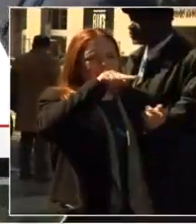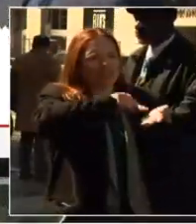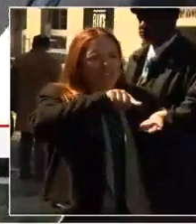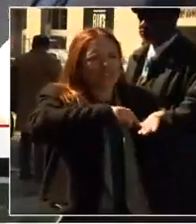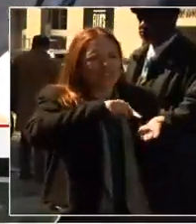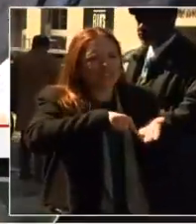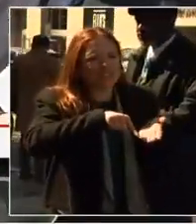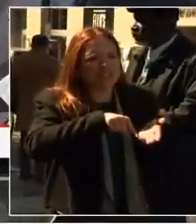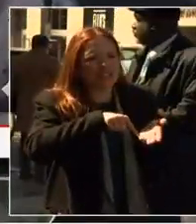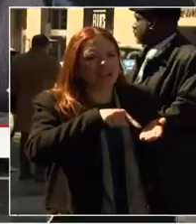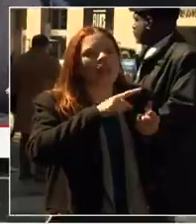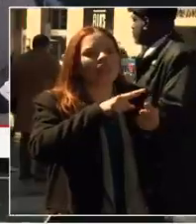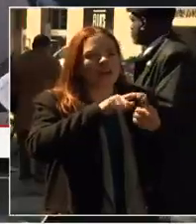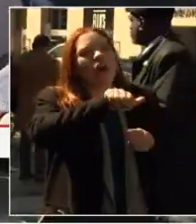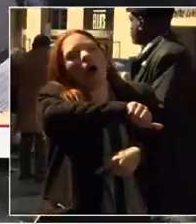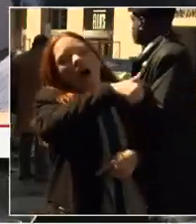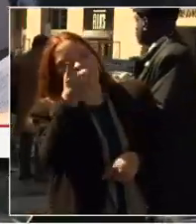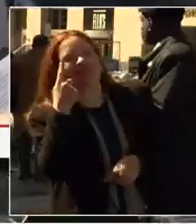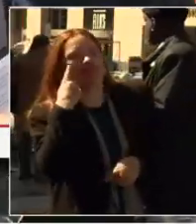issue.